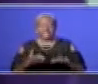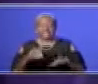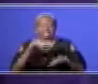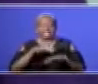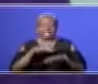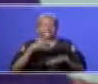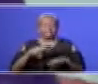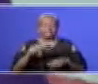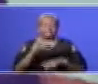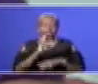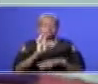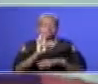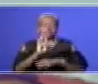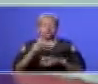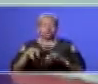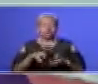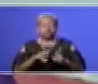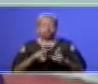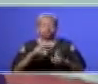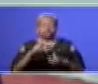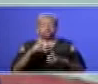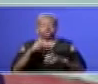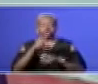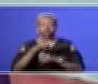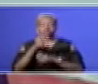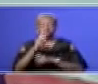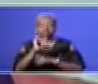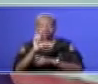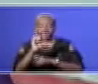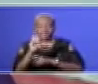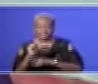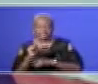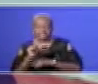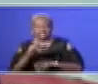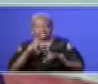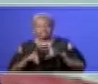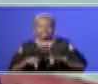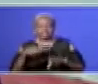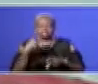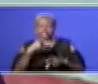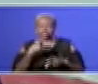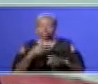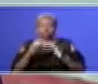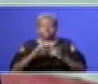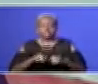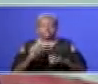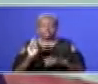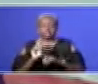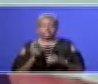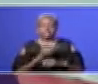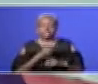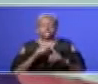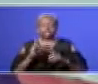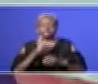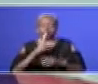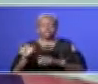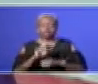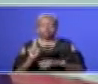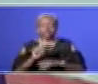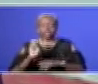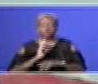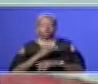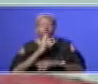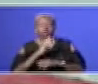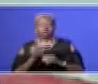memorializing persons who have caused us to be where we are today. And we've done that with Sir Randall, but it's time to look at other persons like the Burma